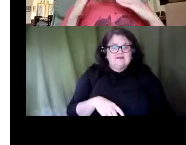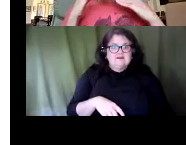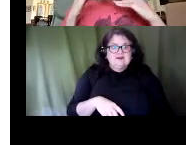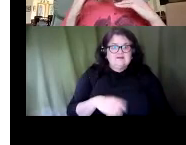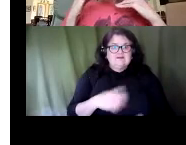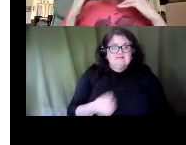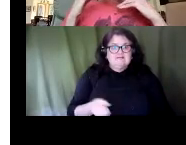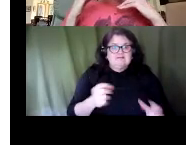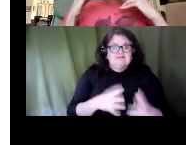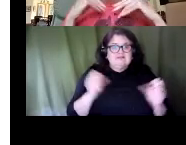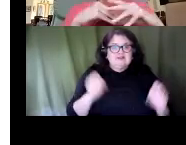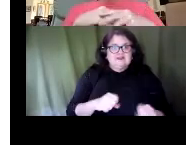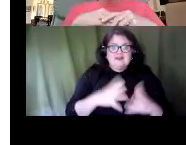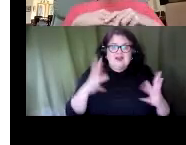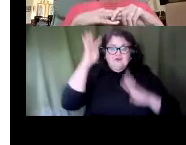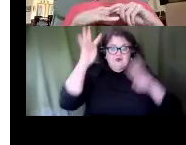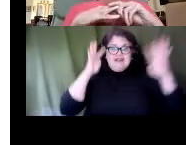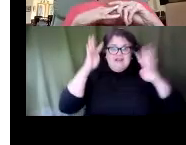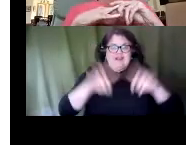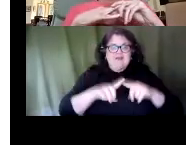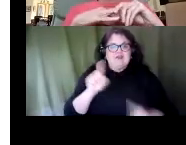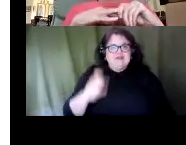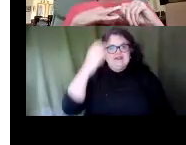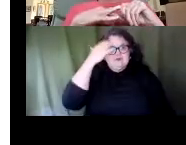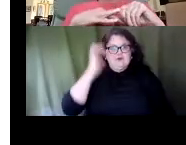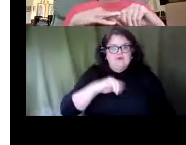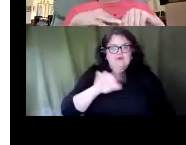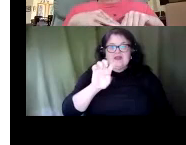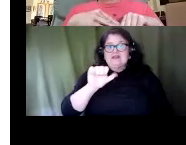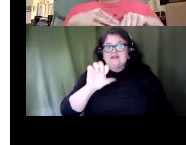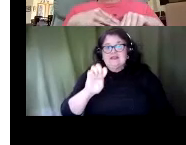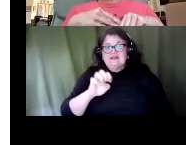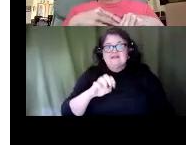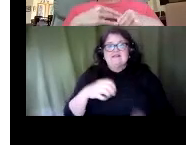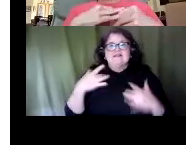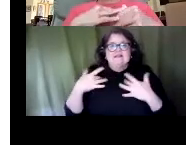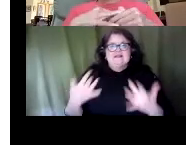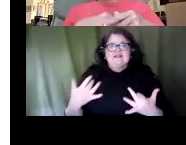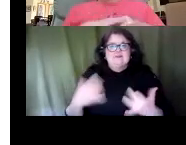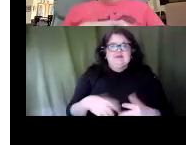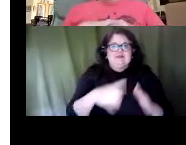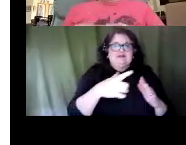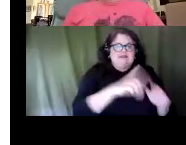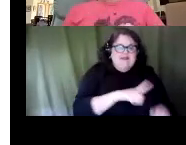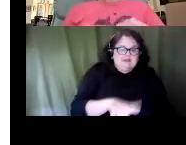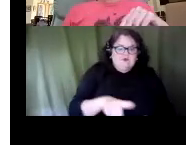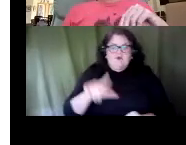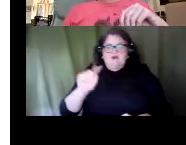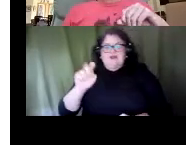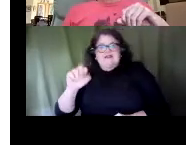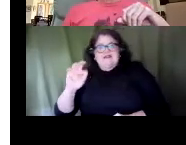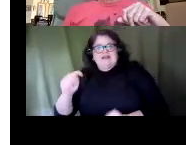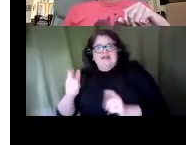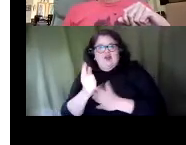there's a lot of room for creativity, but one thing you do need to know is that leases tend to be governed by landlord-tenant law, and that can put